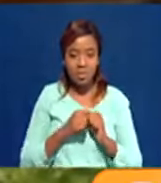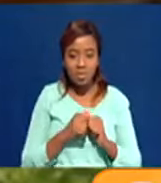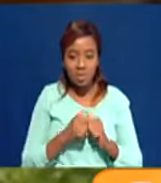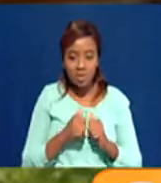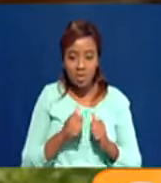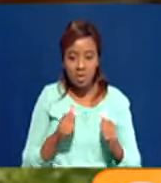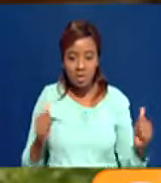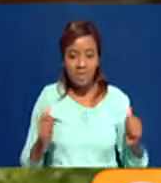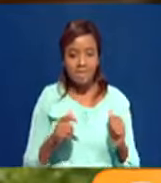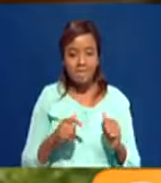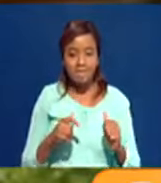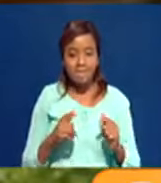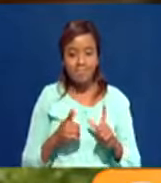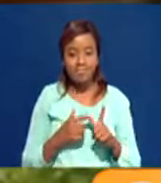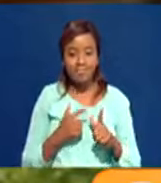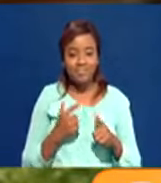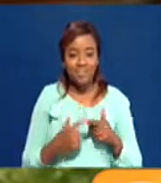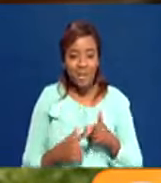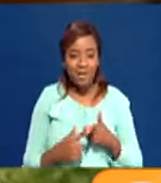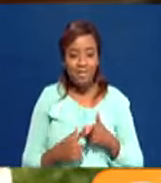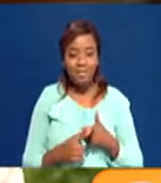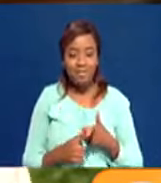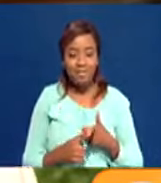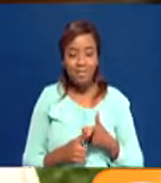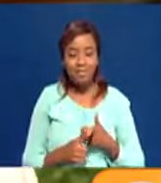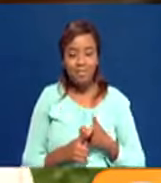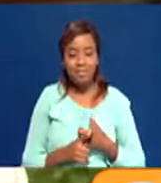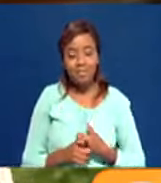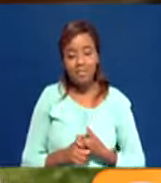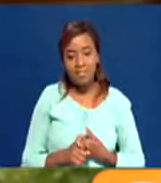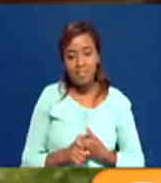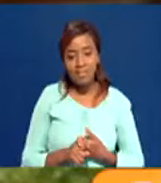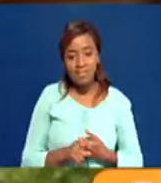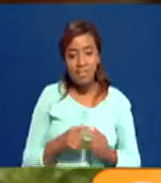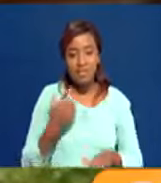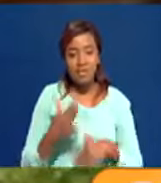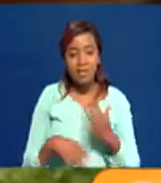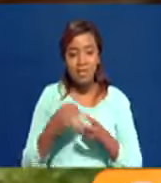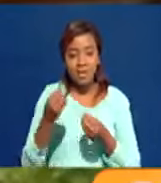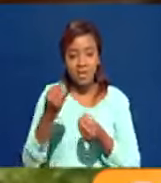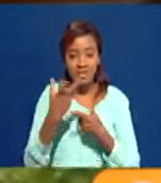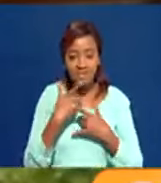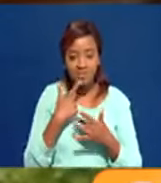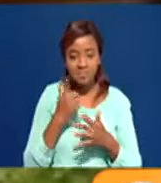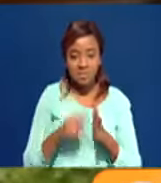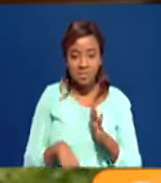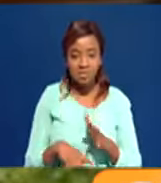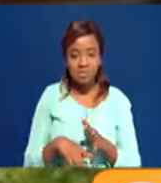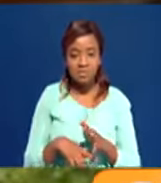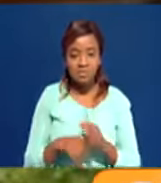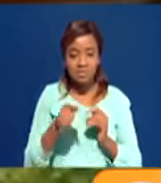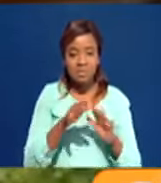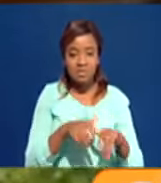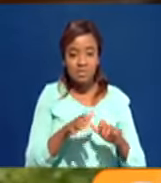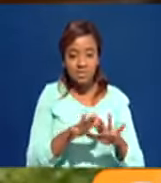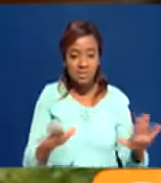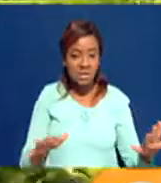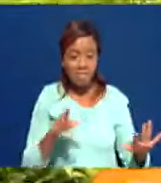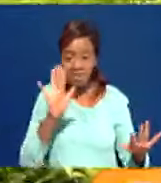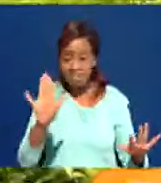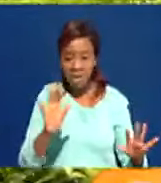Tukifika mahali hivi sasa ndio tuliambiwa sasa samba imepaganwa. Sasa sisi hatujui mahali